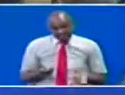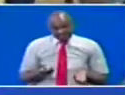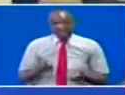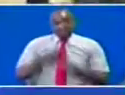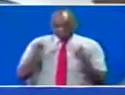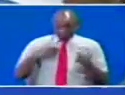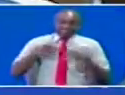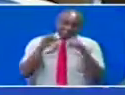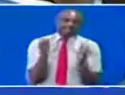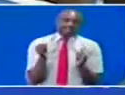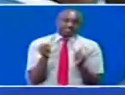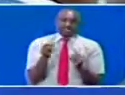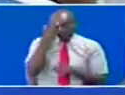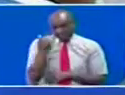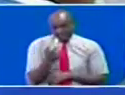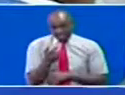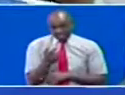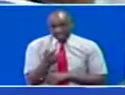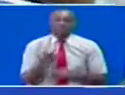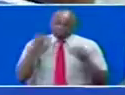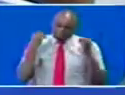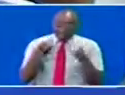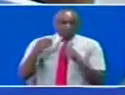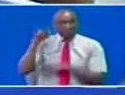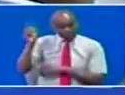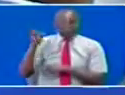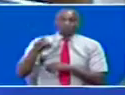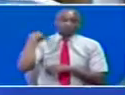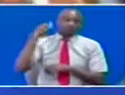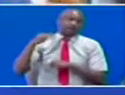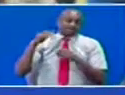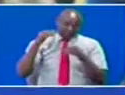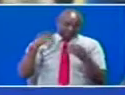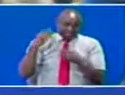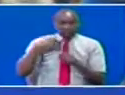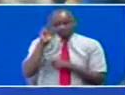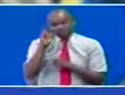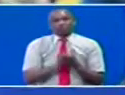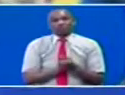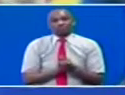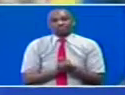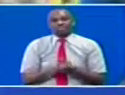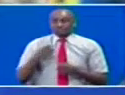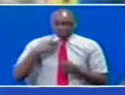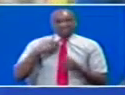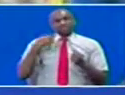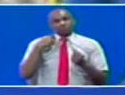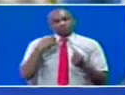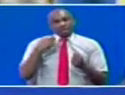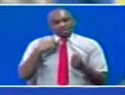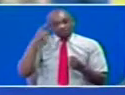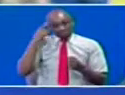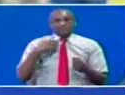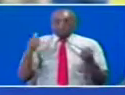but we had to try kasababu most of them walikuwa our former players, so we look up to them. I think we met a very